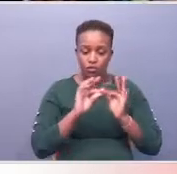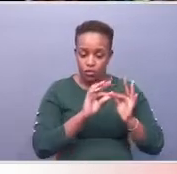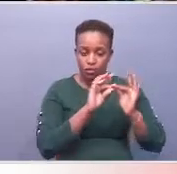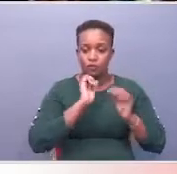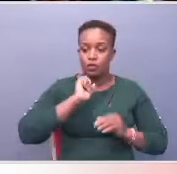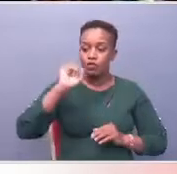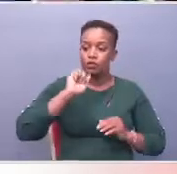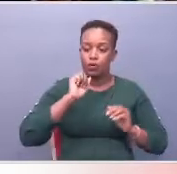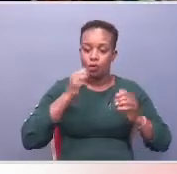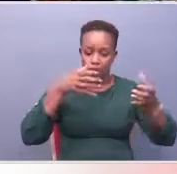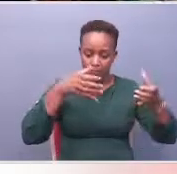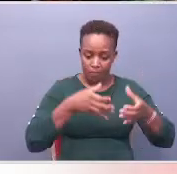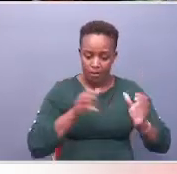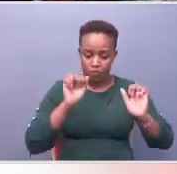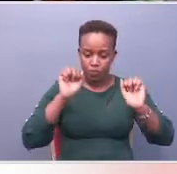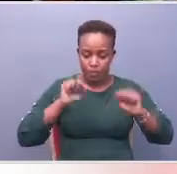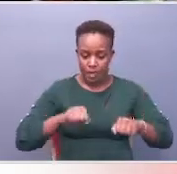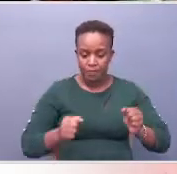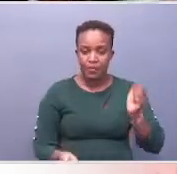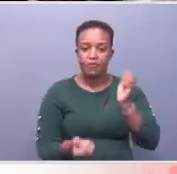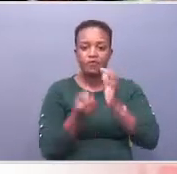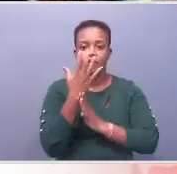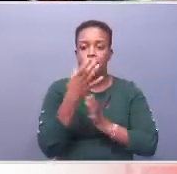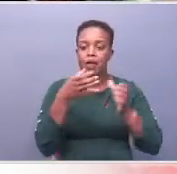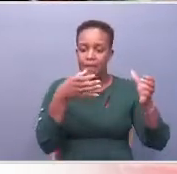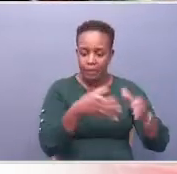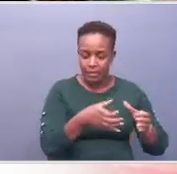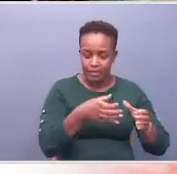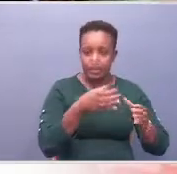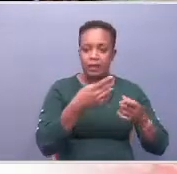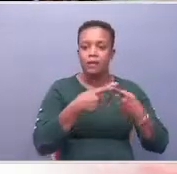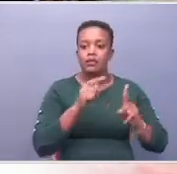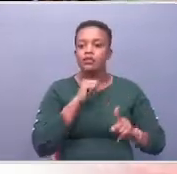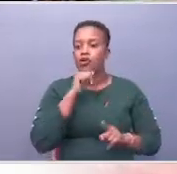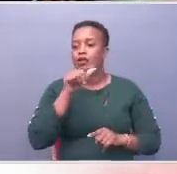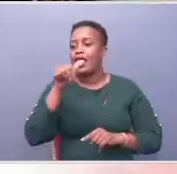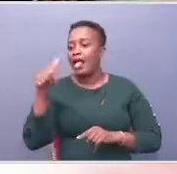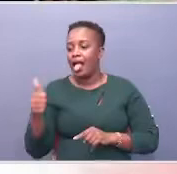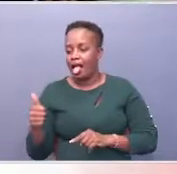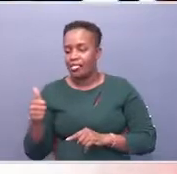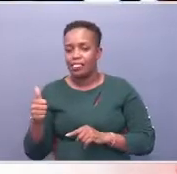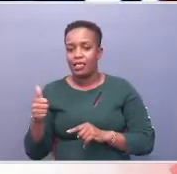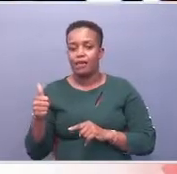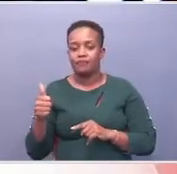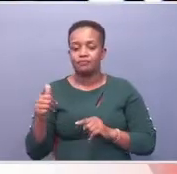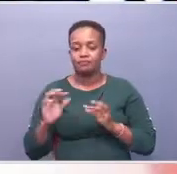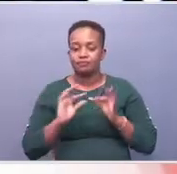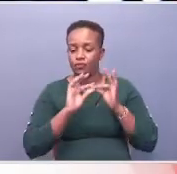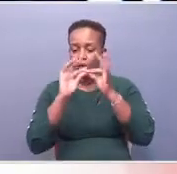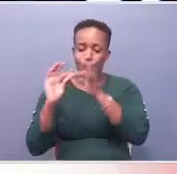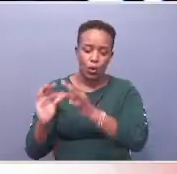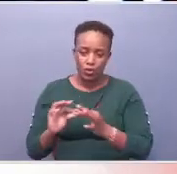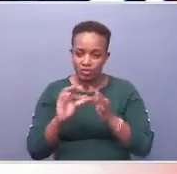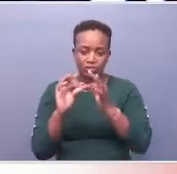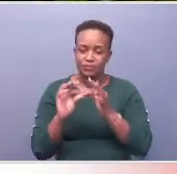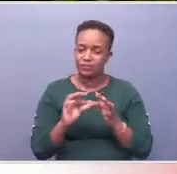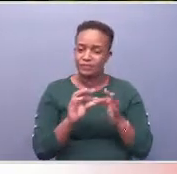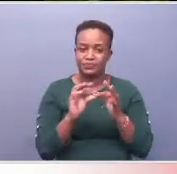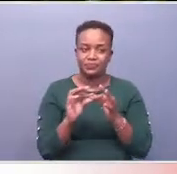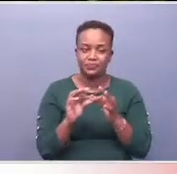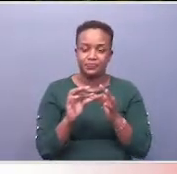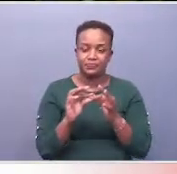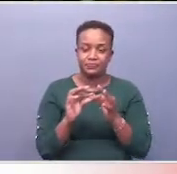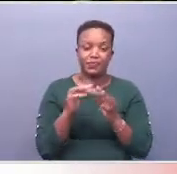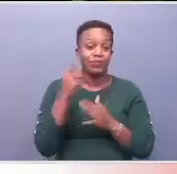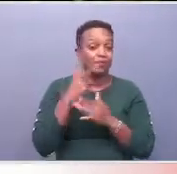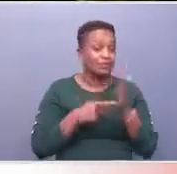be formed by parties and not by other coalitions. No political party shall be in two different coalition parties. What